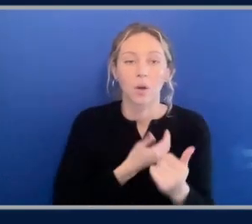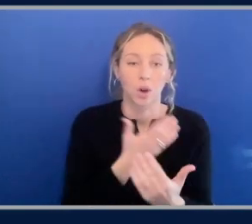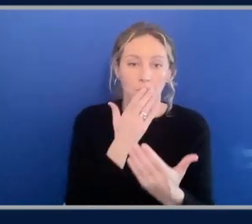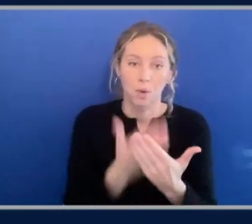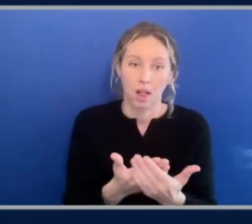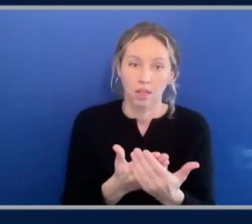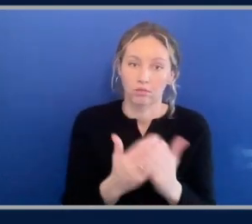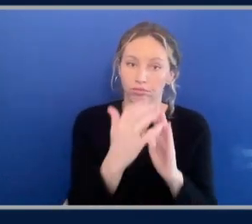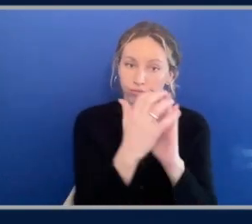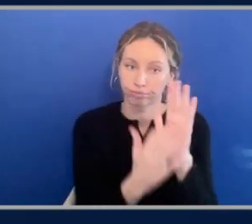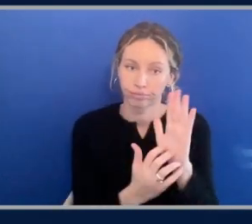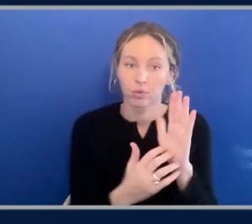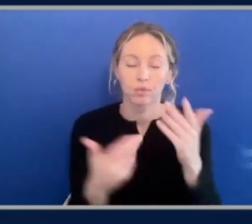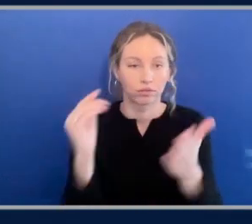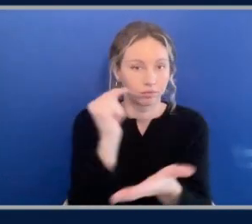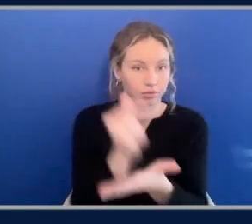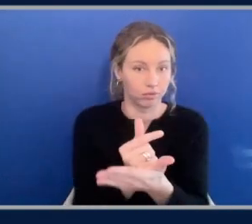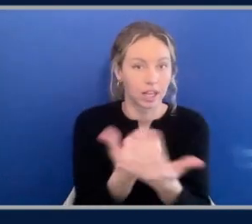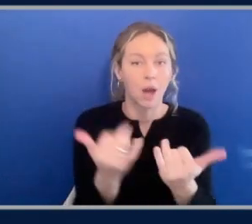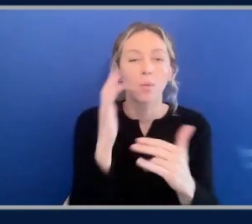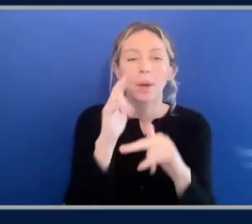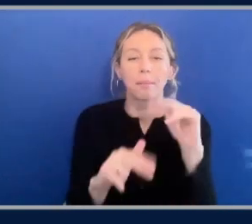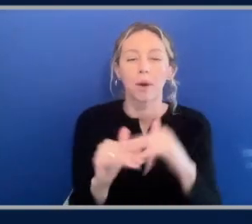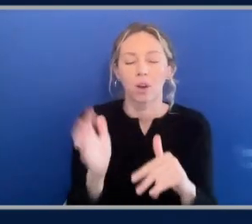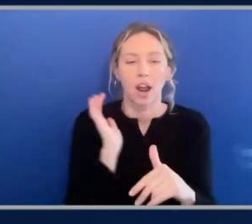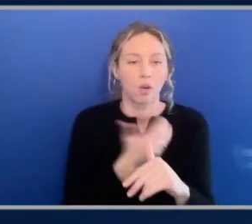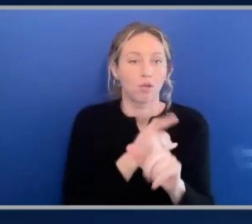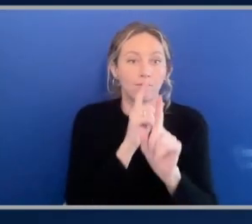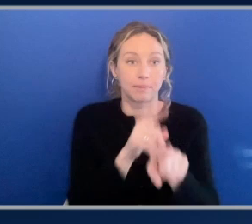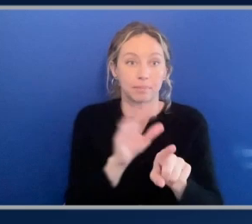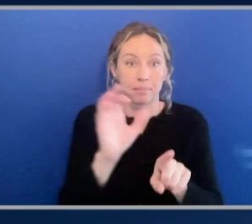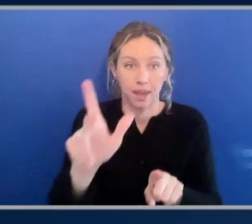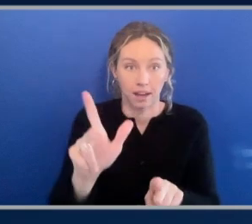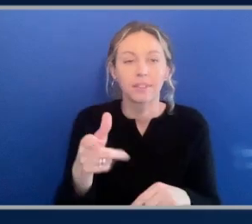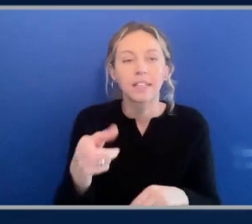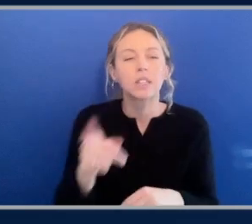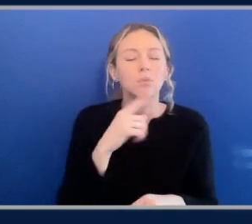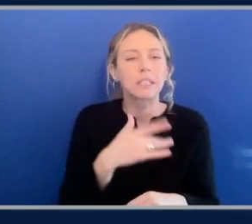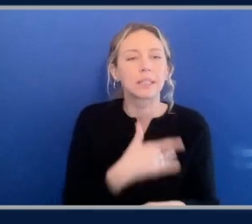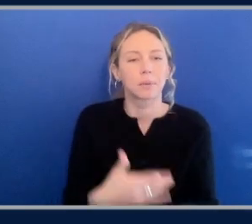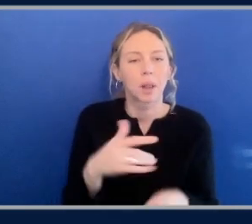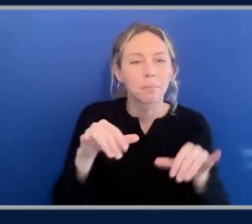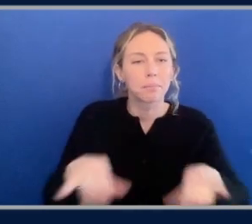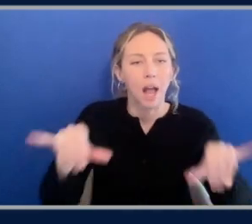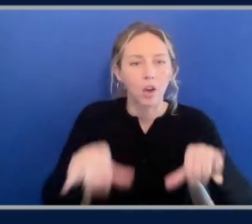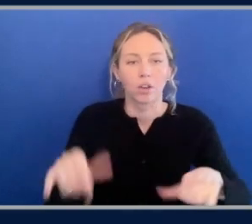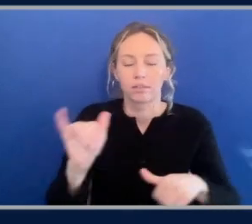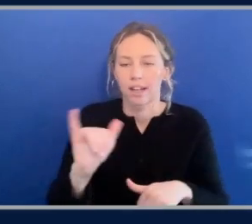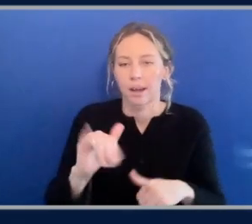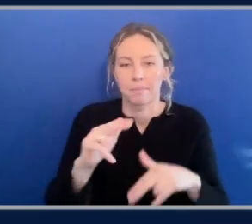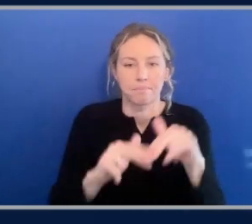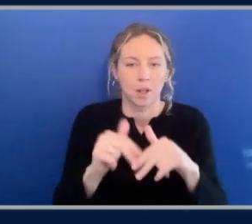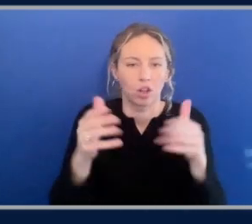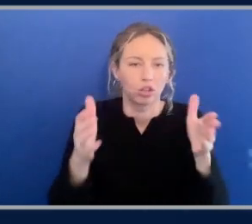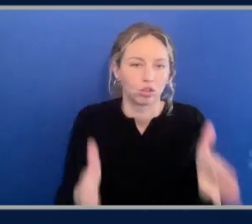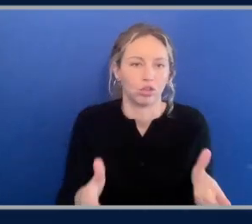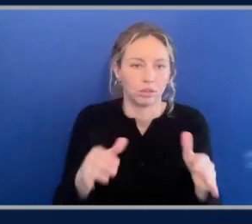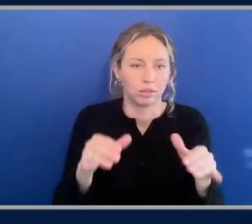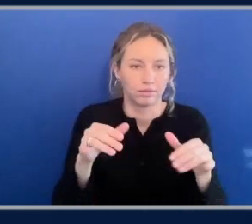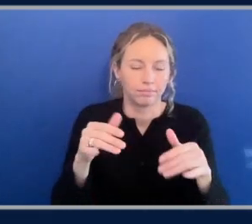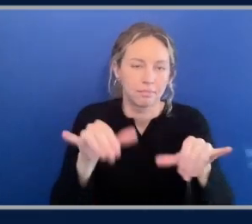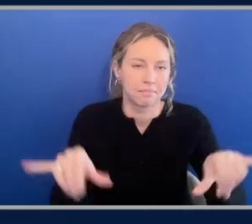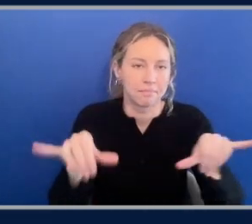right? We've guaranteed that. So now we have to build a response. Yes. So this is a pretty typical pattern you'll see in Rust. Is like a builder pattern. It's going to allow us